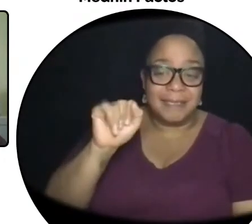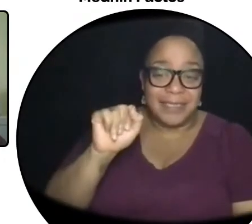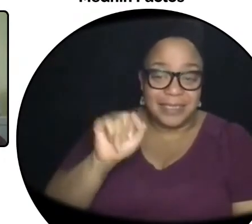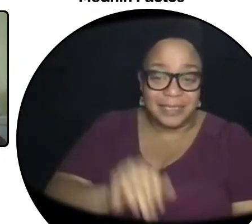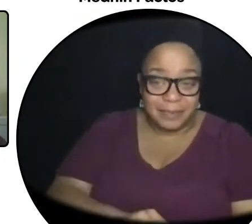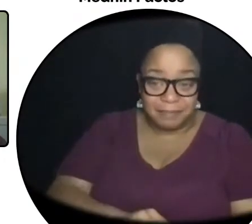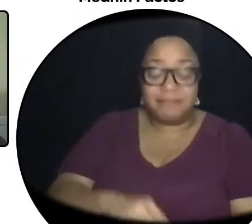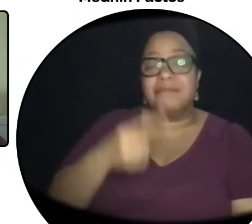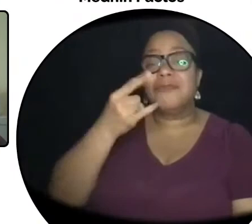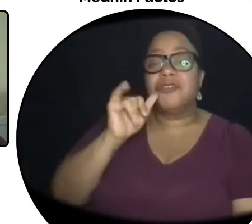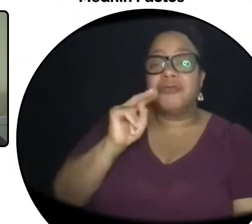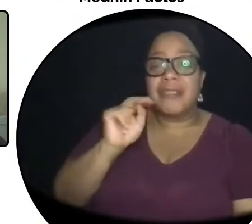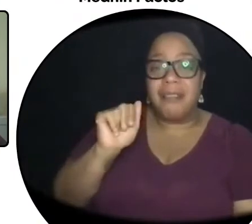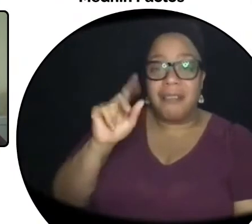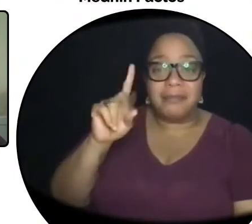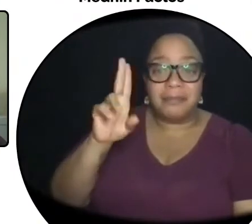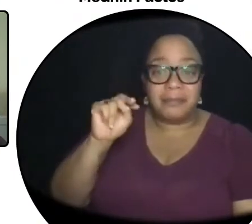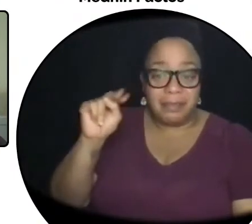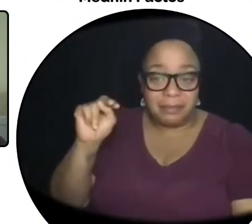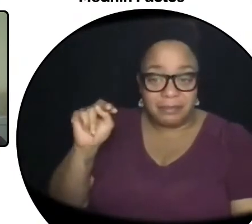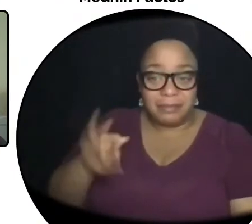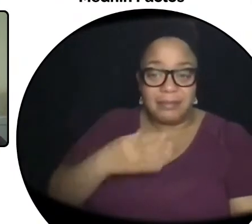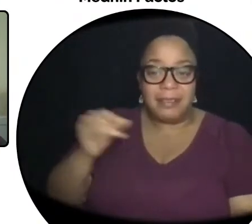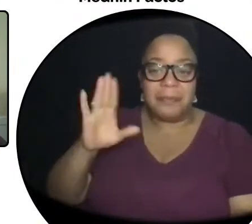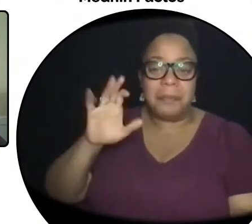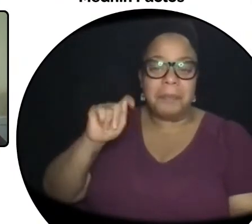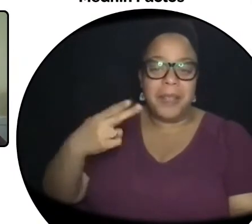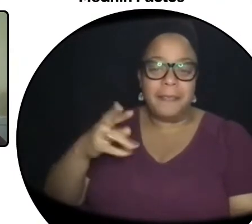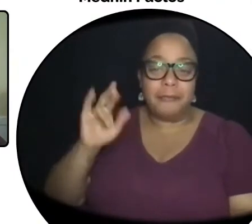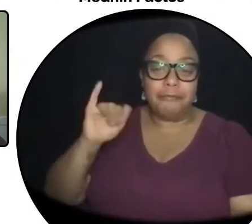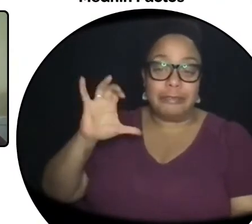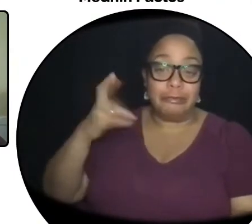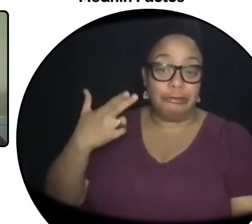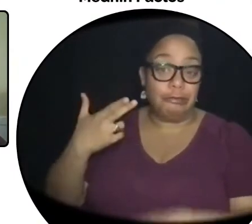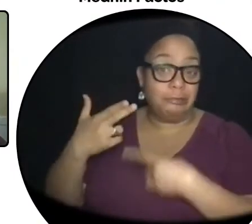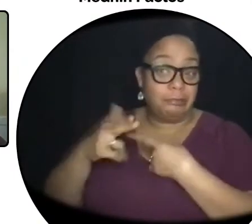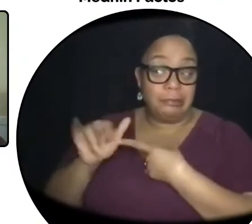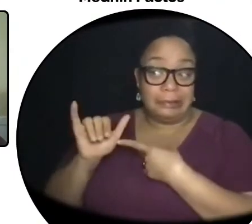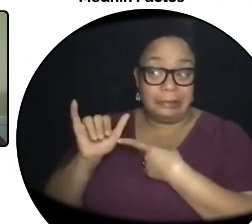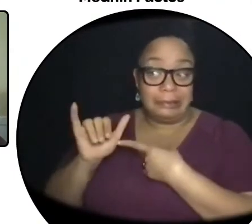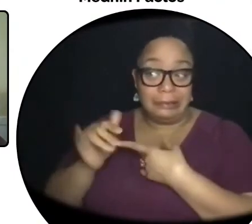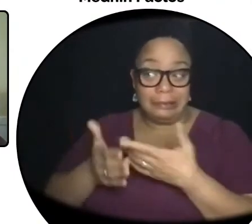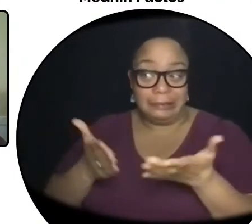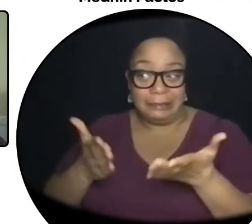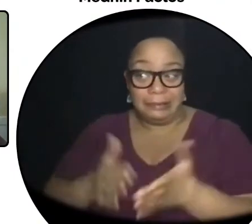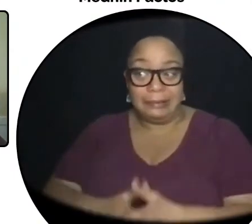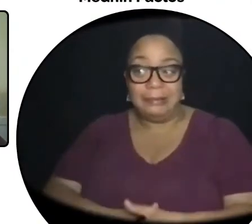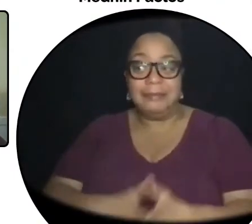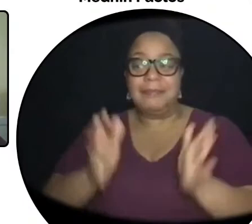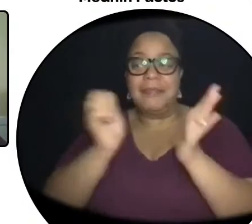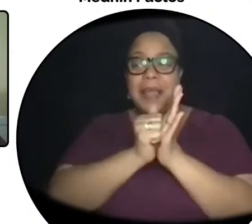Letty. It's Abolition, Feminism, Now,